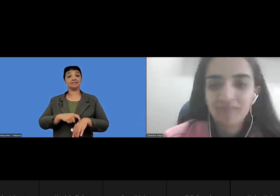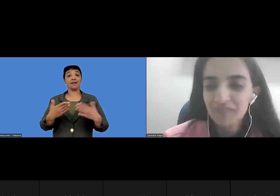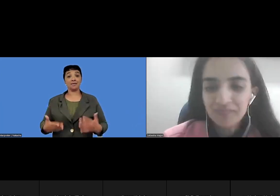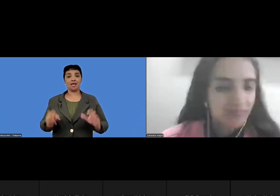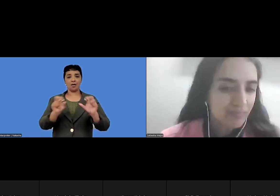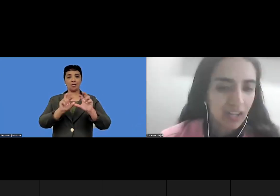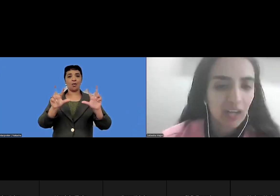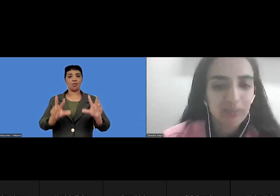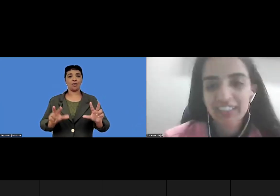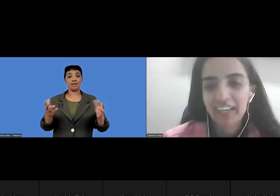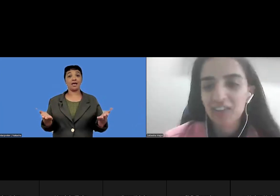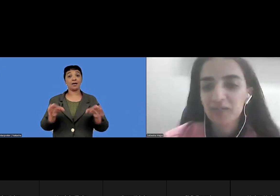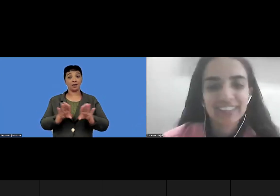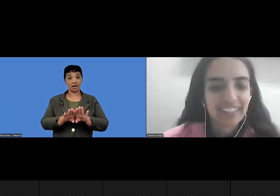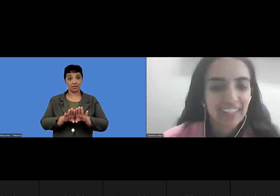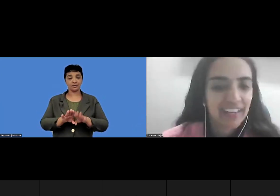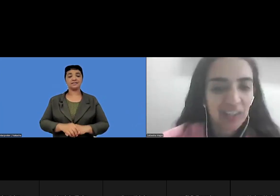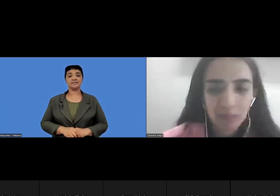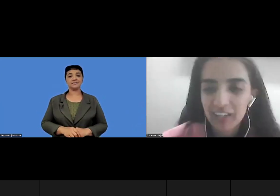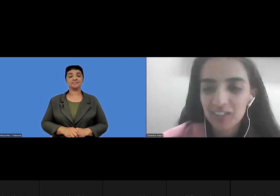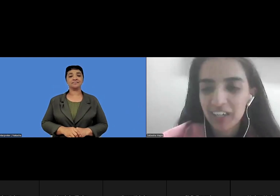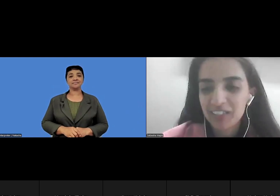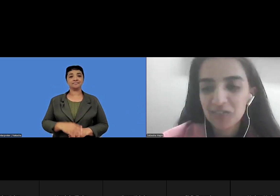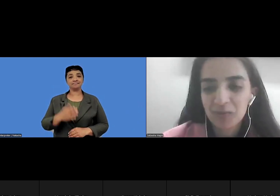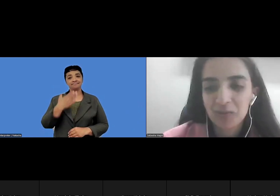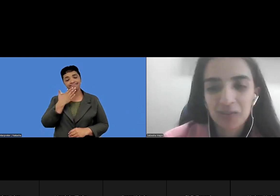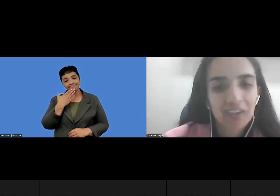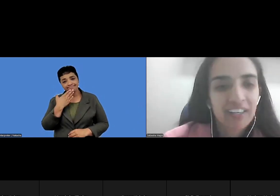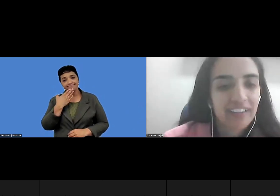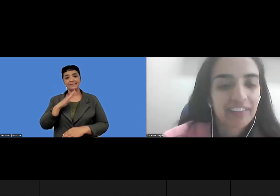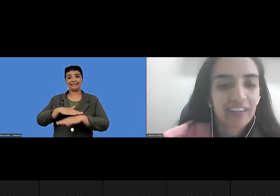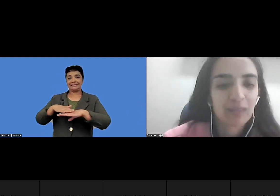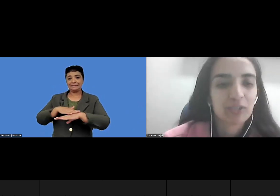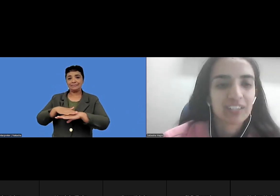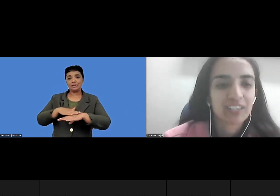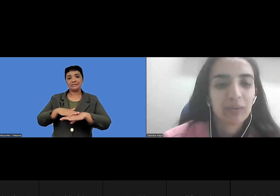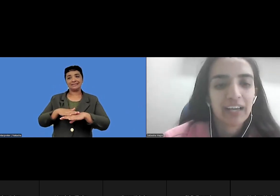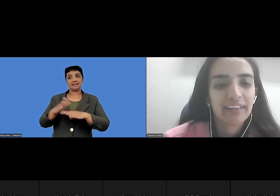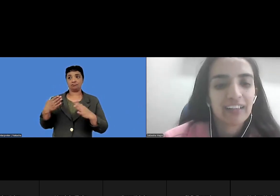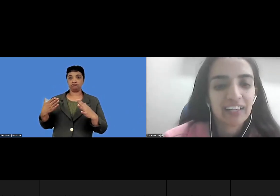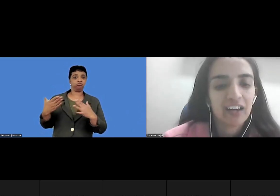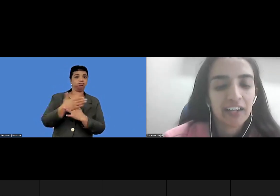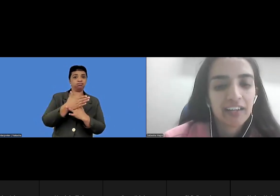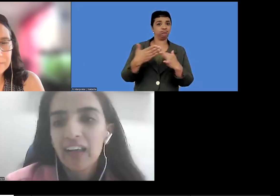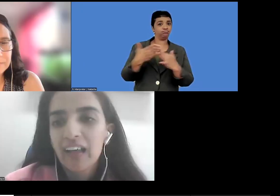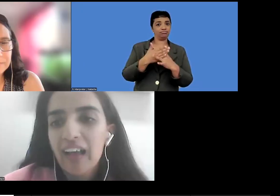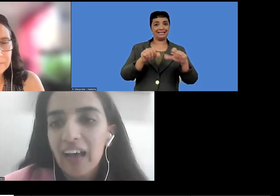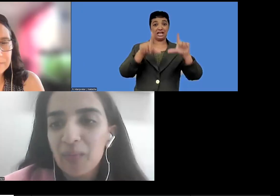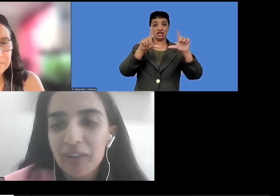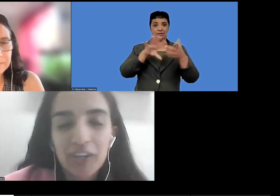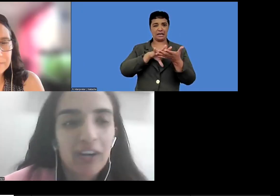webinar. I would just like to once again apologize for the interruptions that we had earlier on.